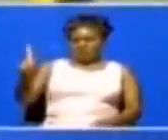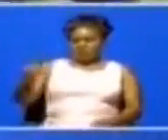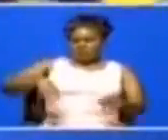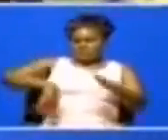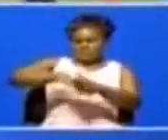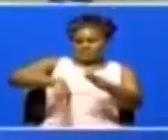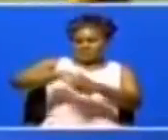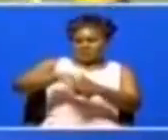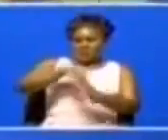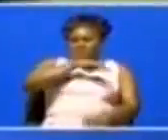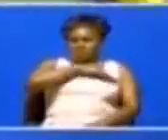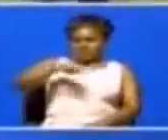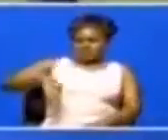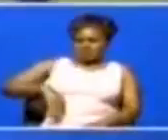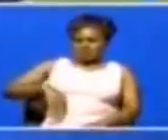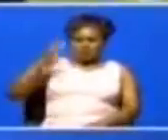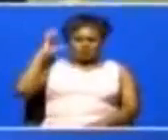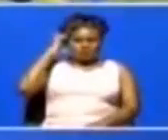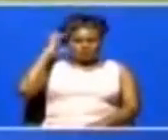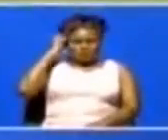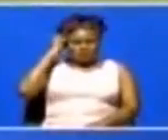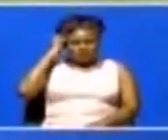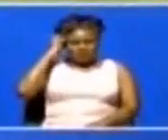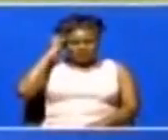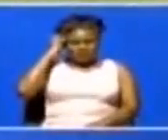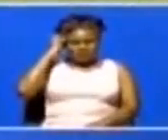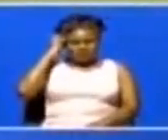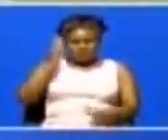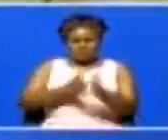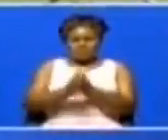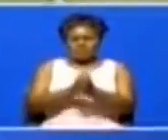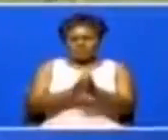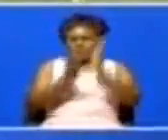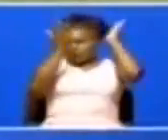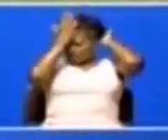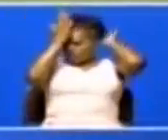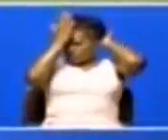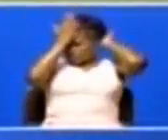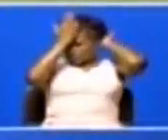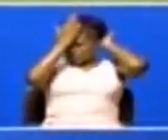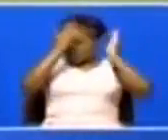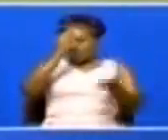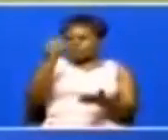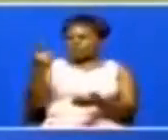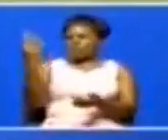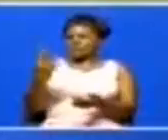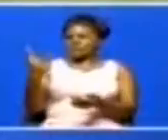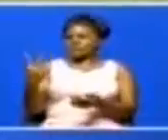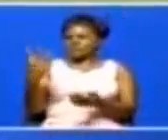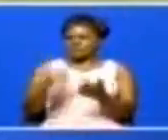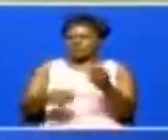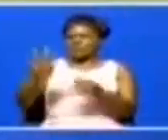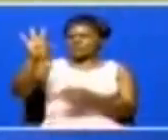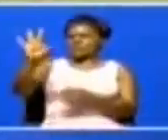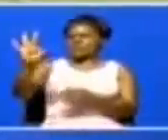football, Barcelona's La Masia Academy protege Ronald Chichenje inspired Kakamega's Green Commandos in the quarterfinals as they claimed a